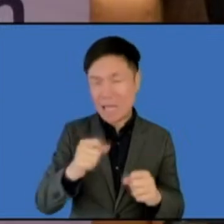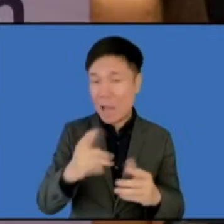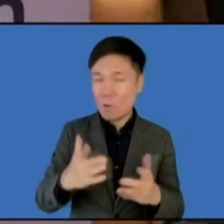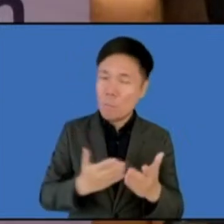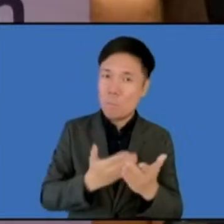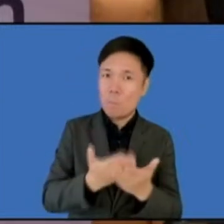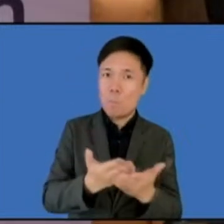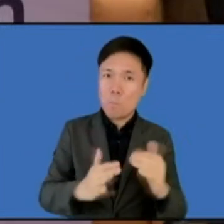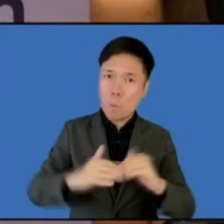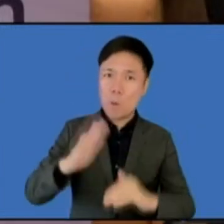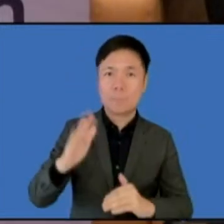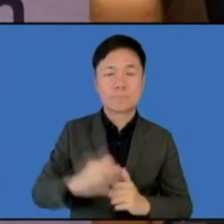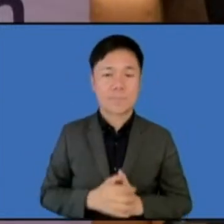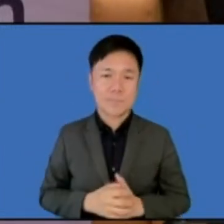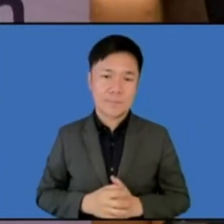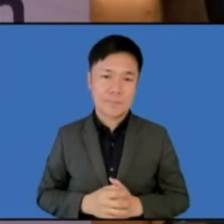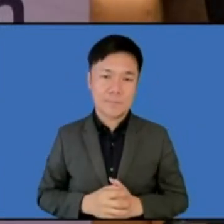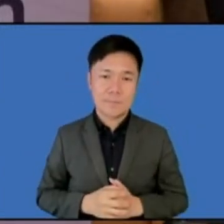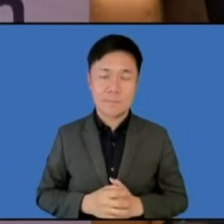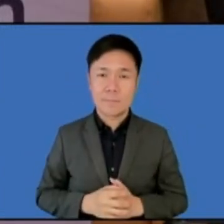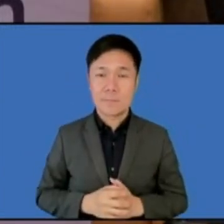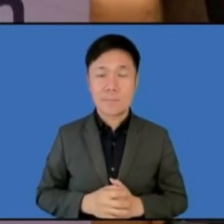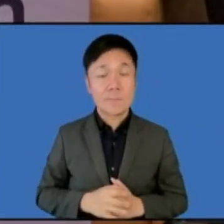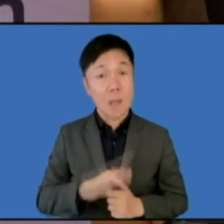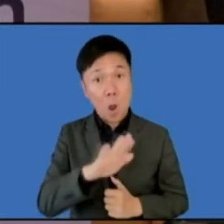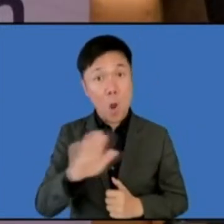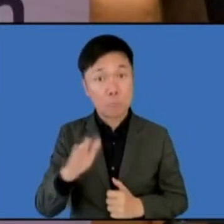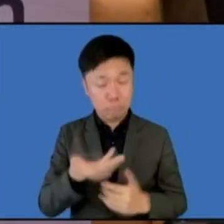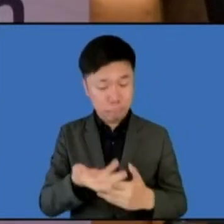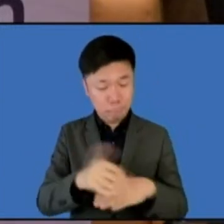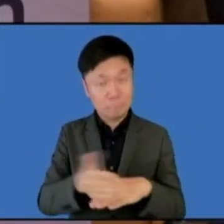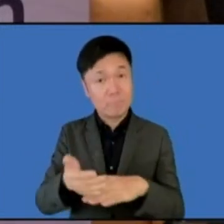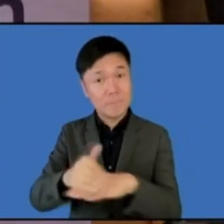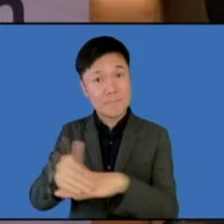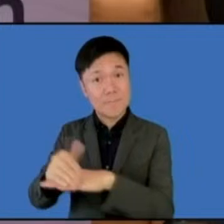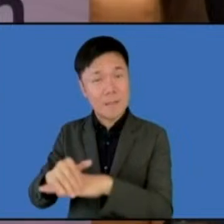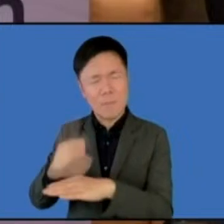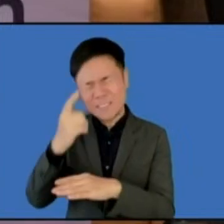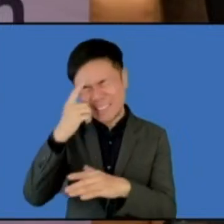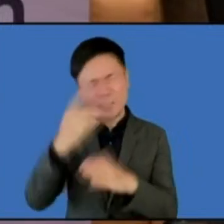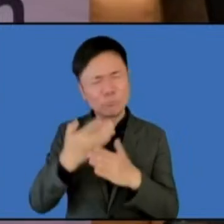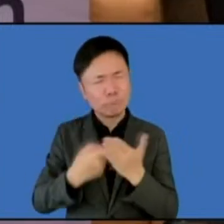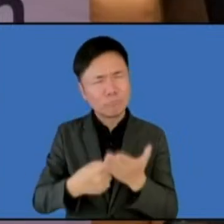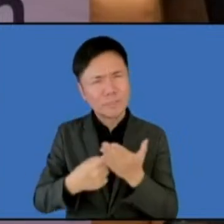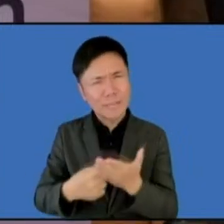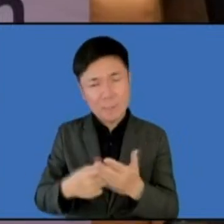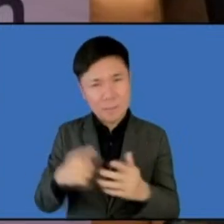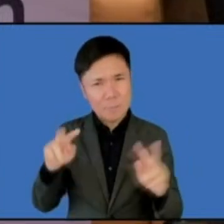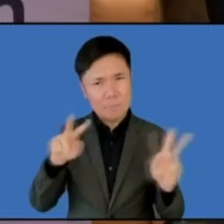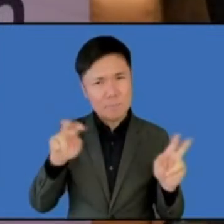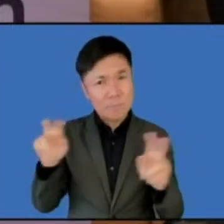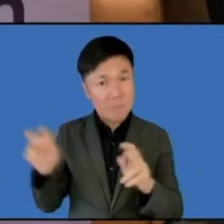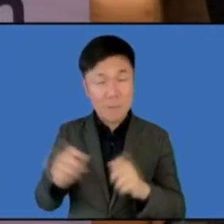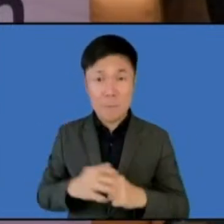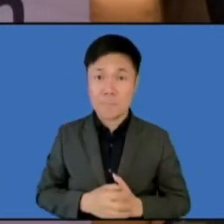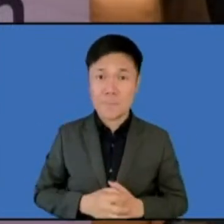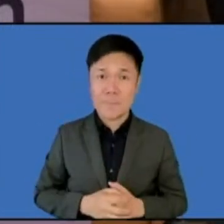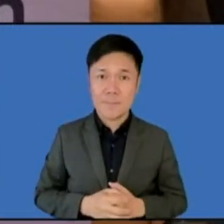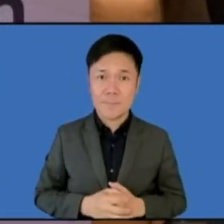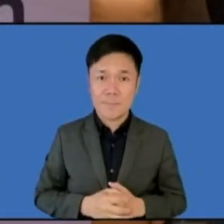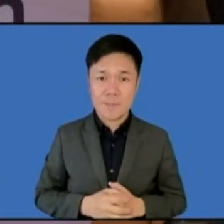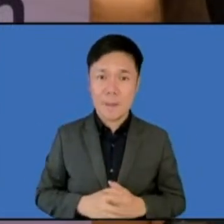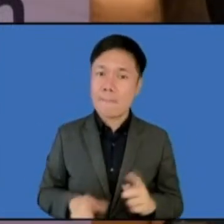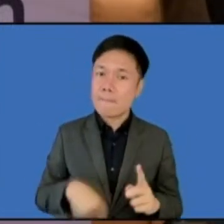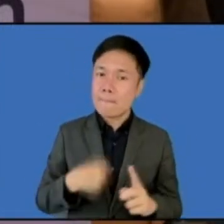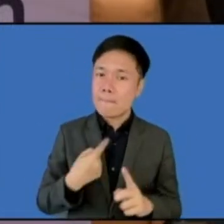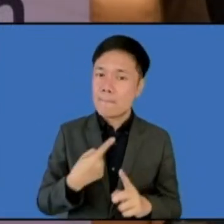Good practices, expert groups coming together and discussing issues and